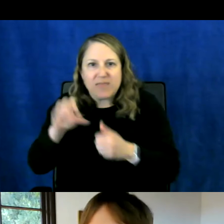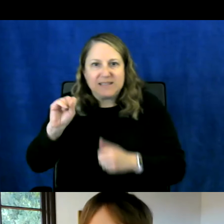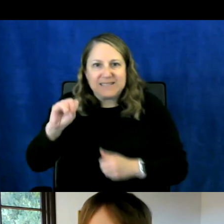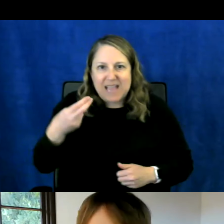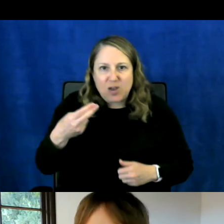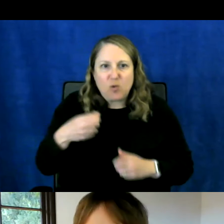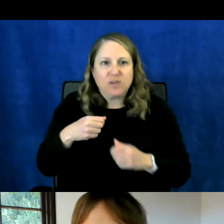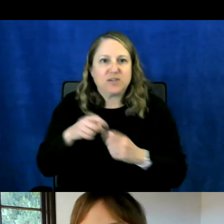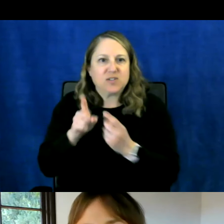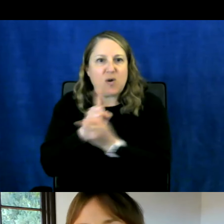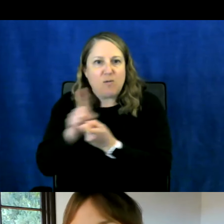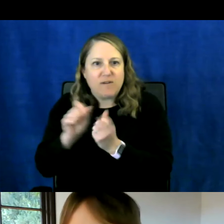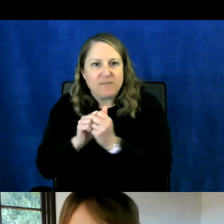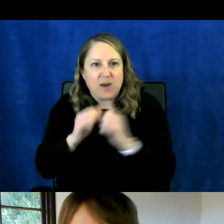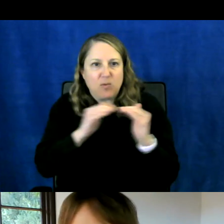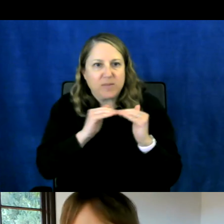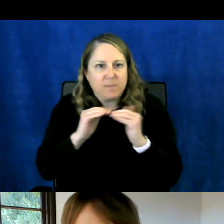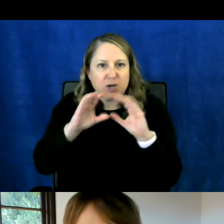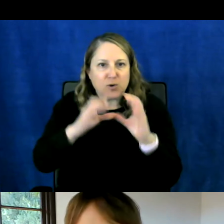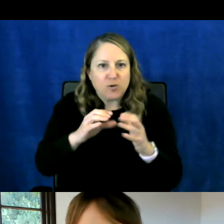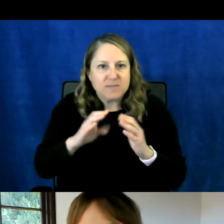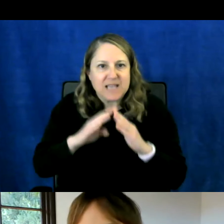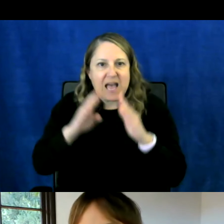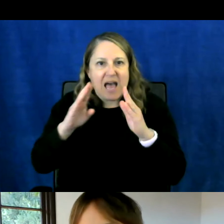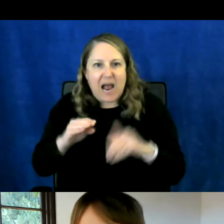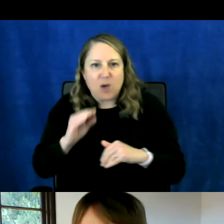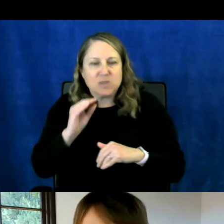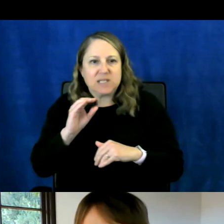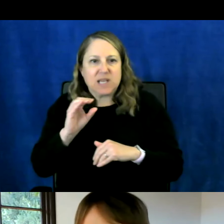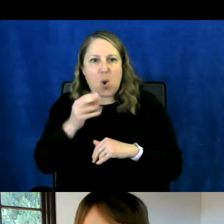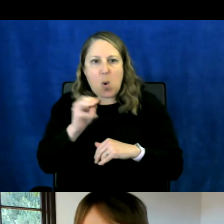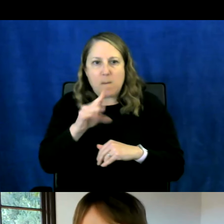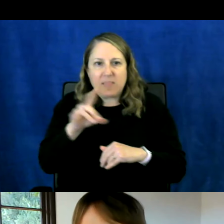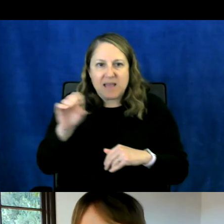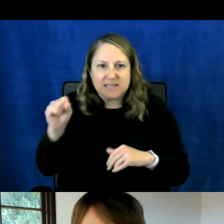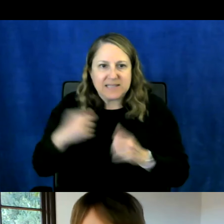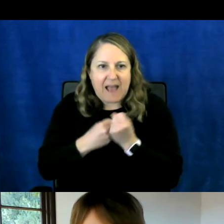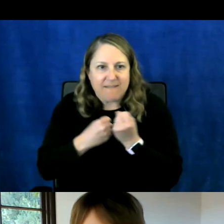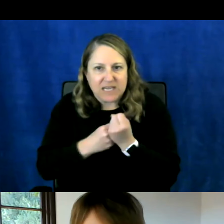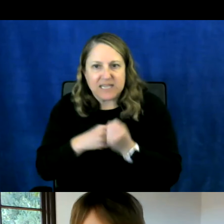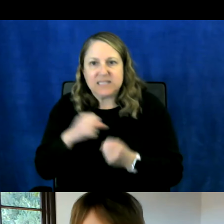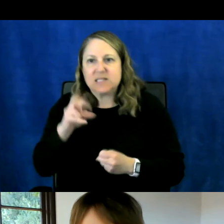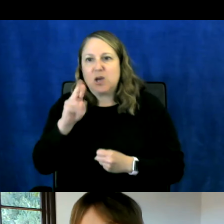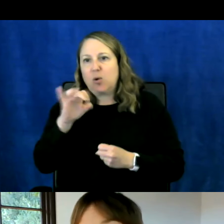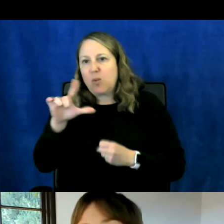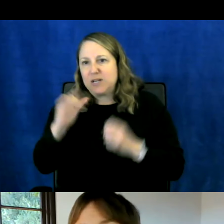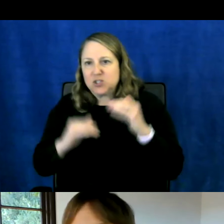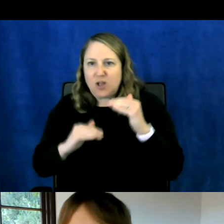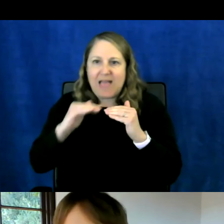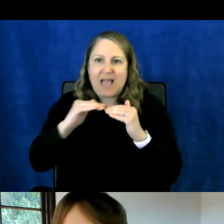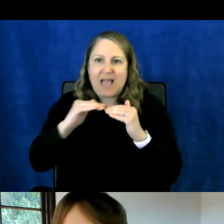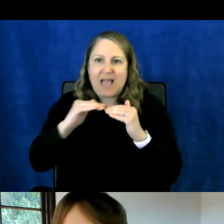peer organizations, with housing and homelessness advocates, with racial equity advocates, disability rights groups, provider groups across